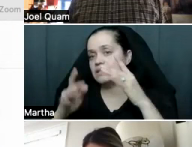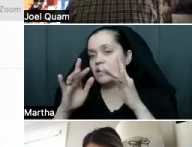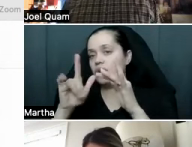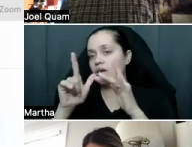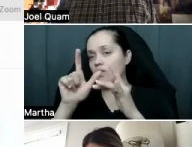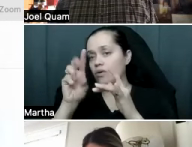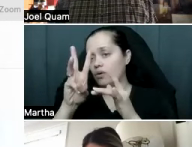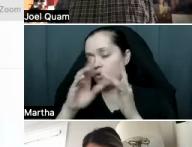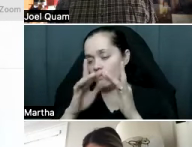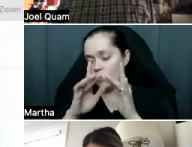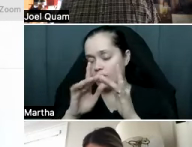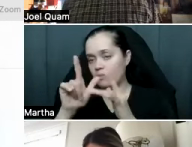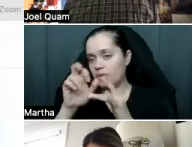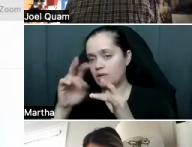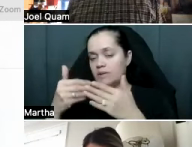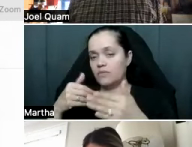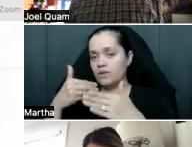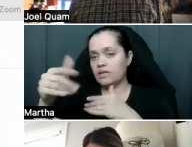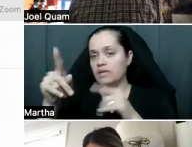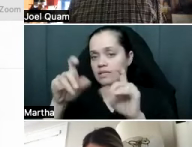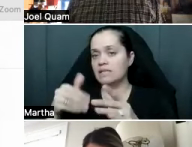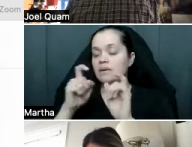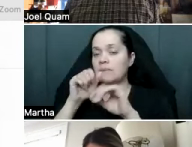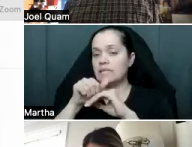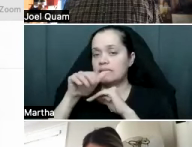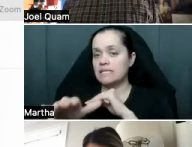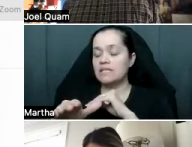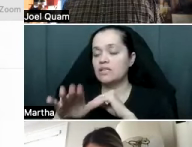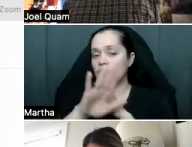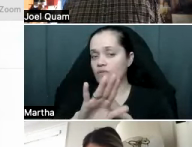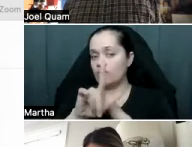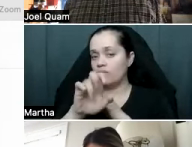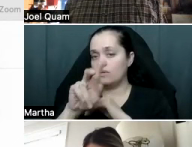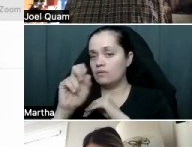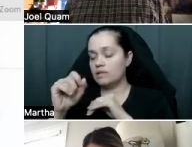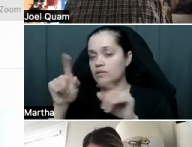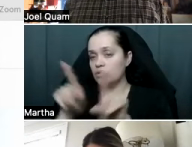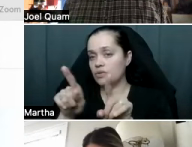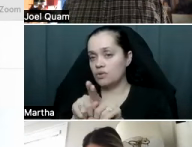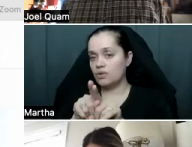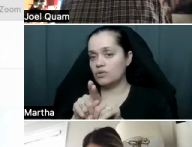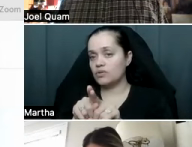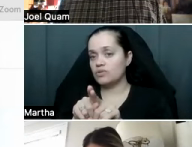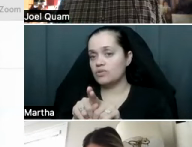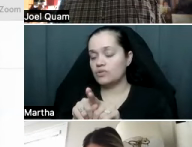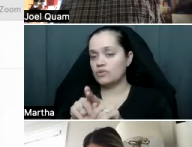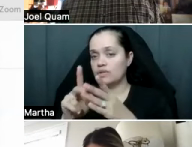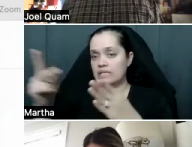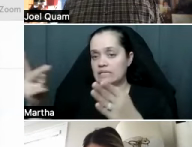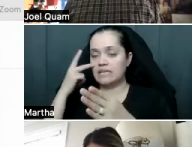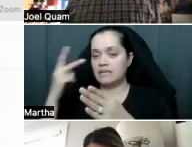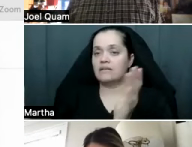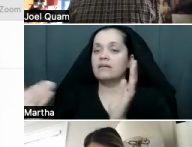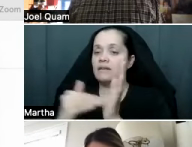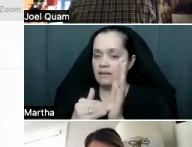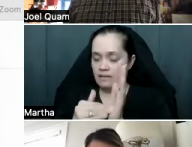links. And before the next test, I'll be sending you a list of those links so that you can also go take a second look